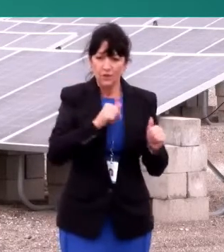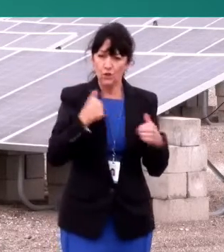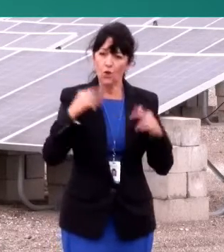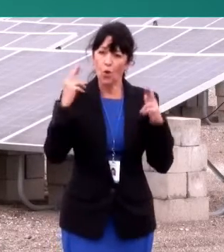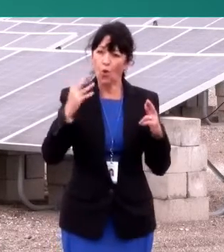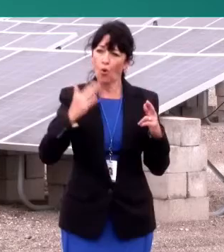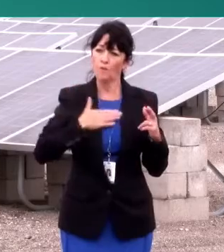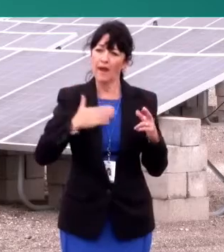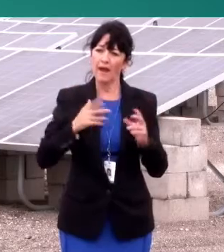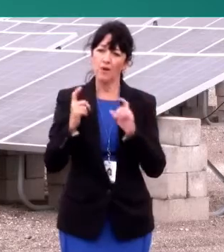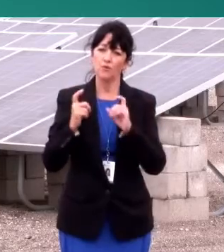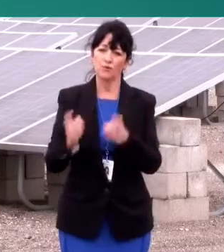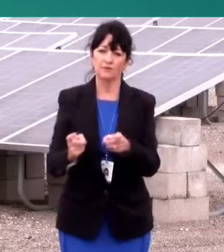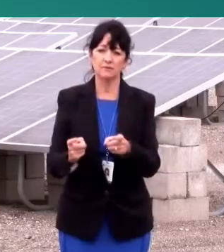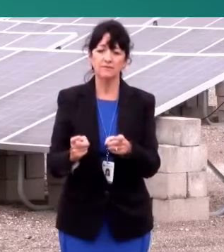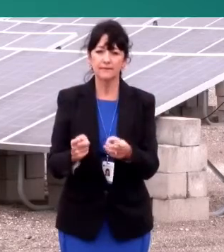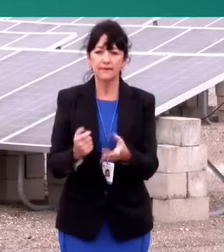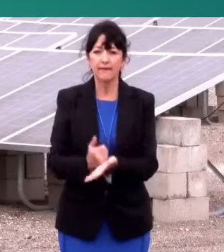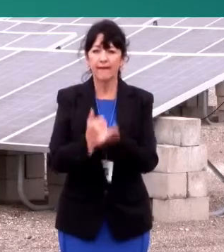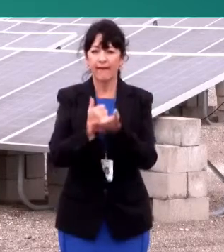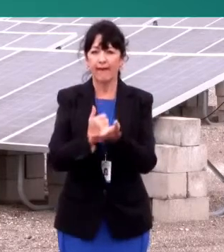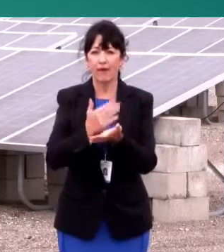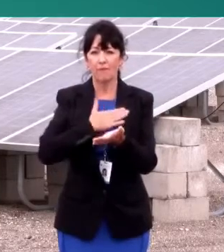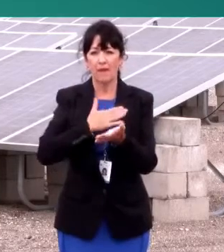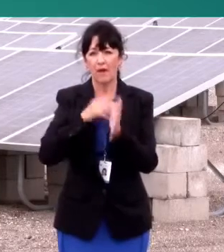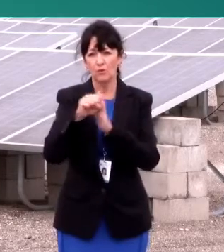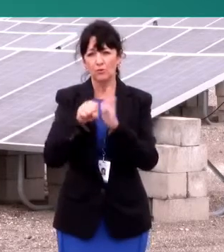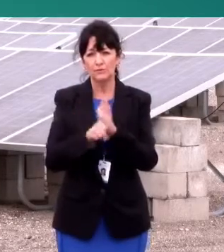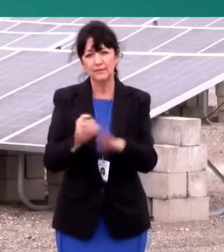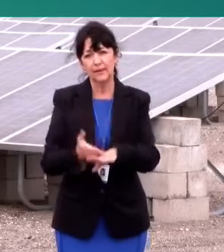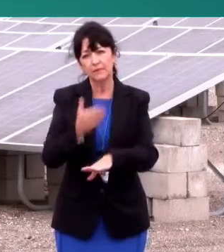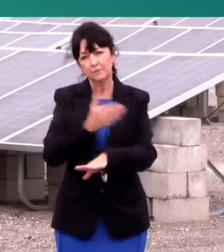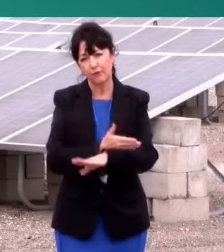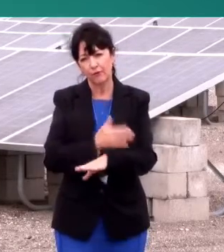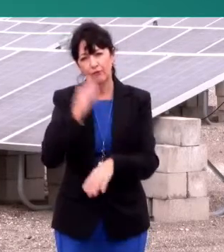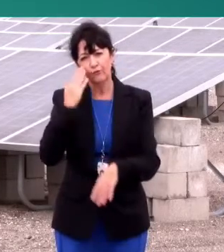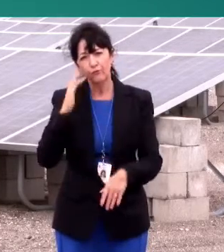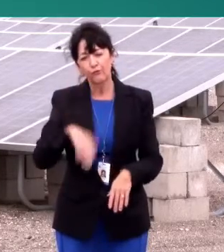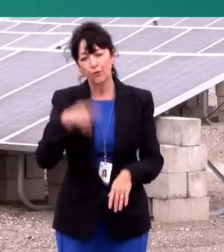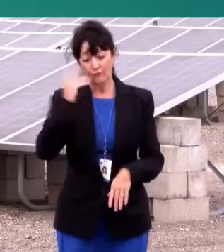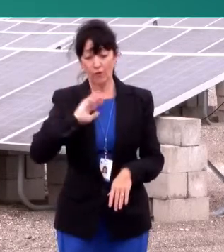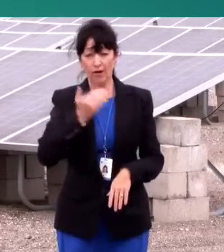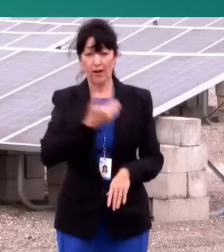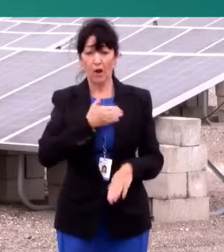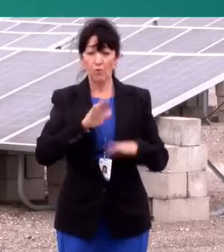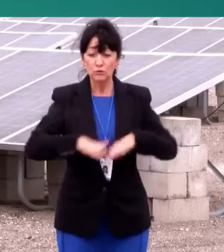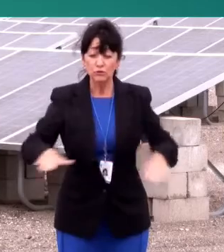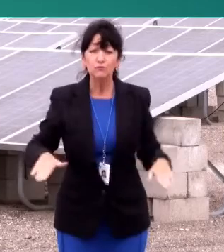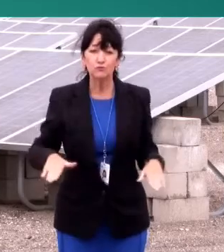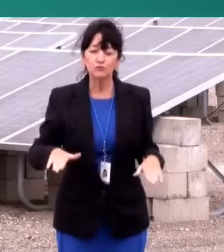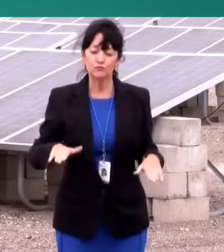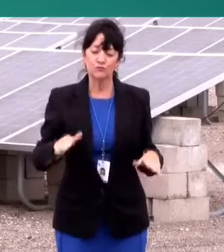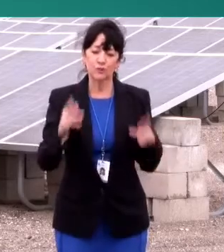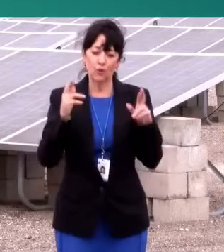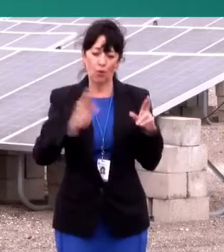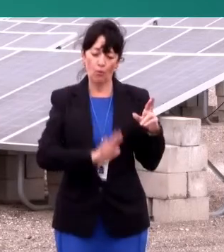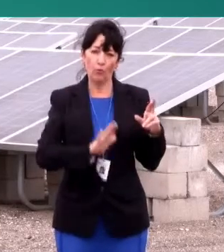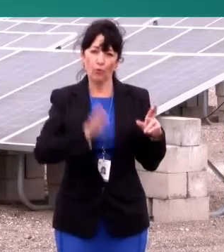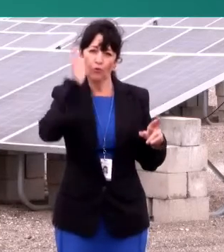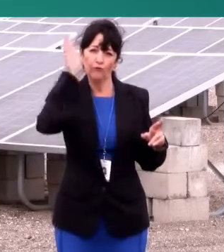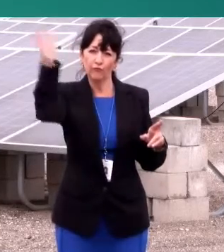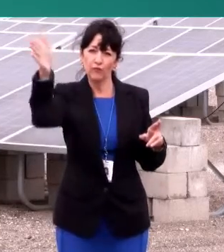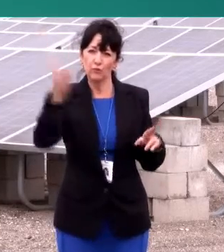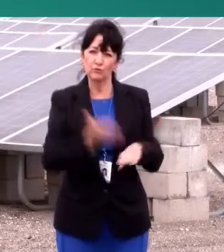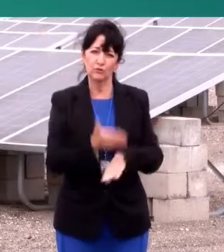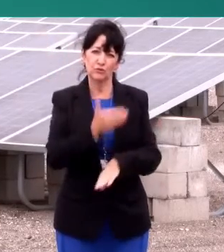Delaware to make Delaware better. And I know for our children and for the future of Delaware, this is a great bill. And again, I just want to thank